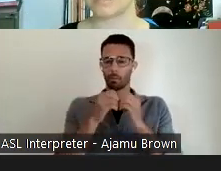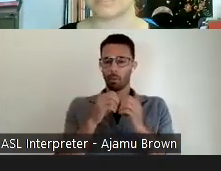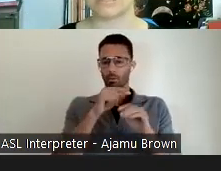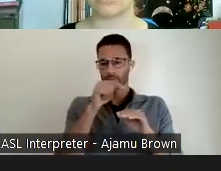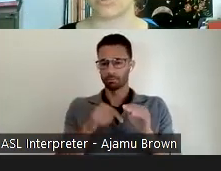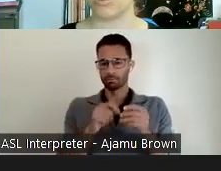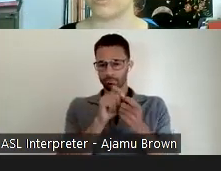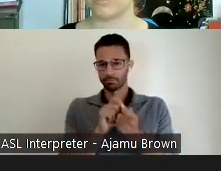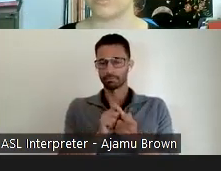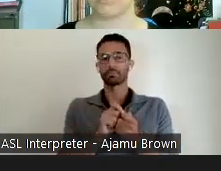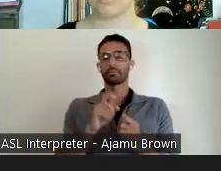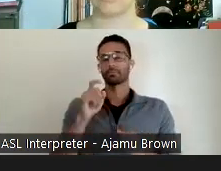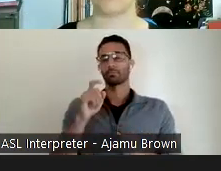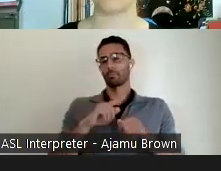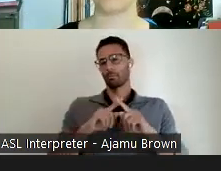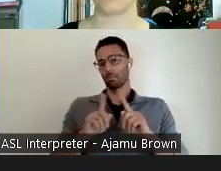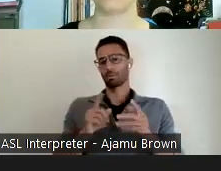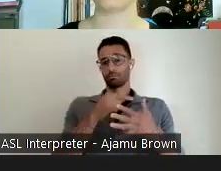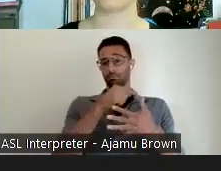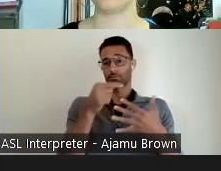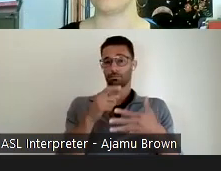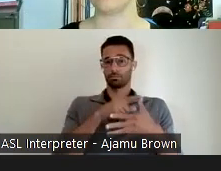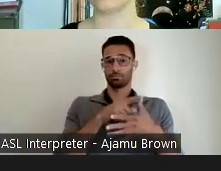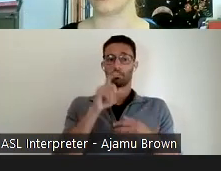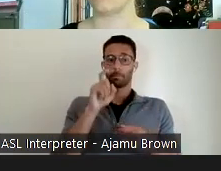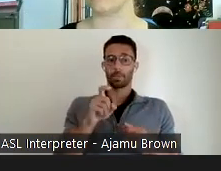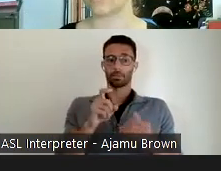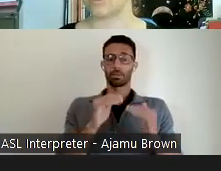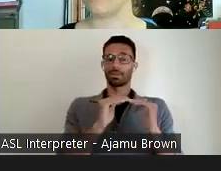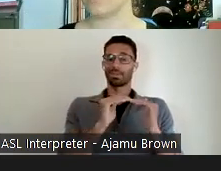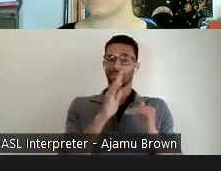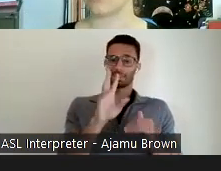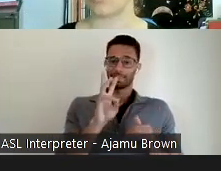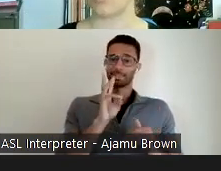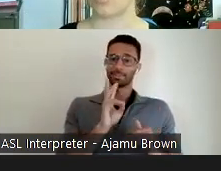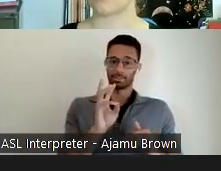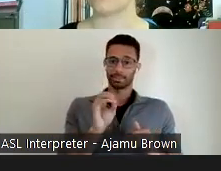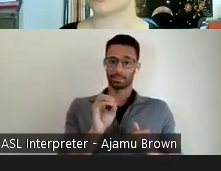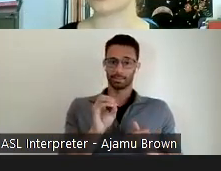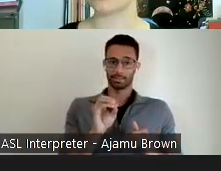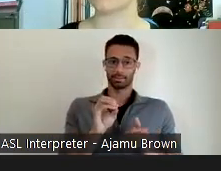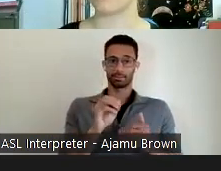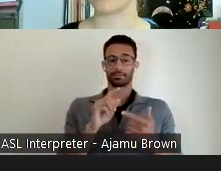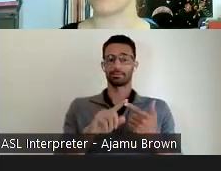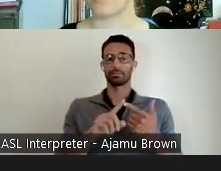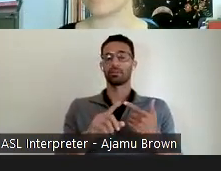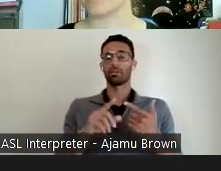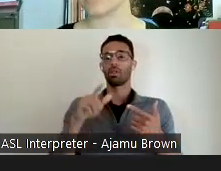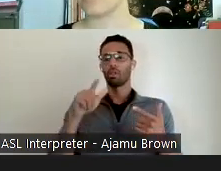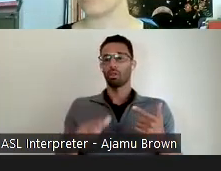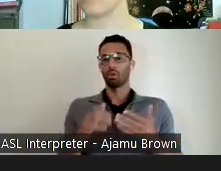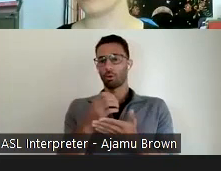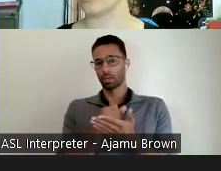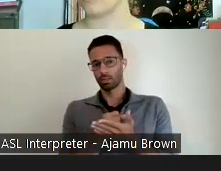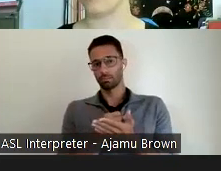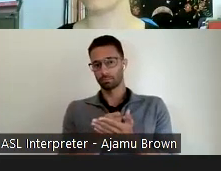least 60 years old. They have to be low income. Our metric is the federal poverty